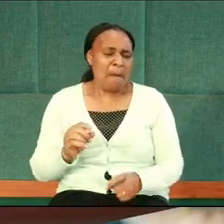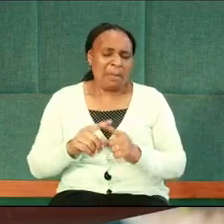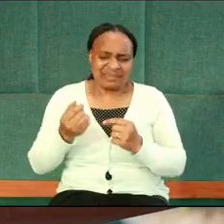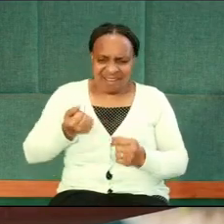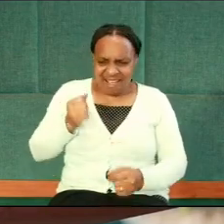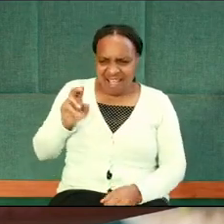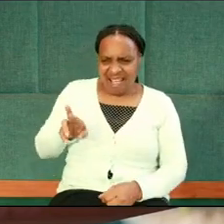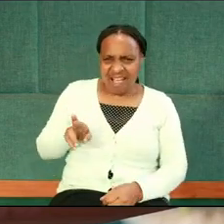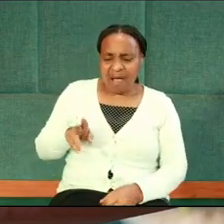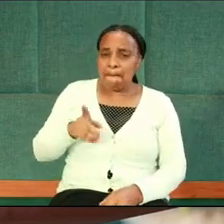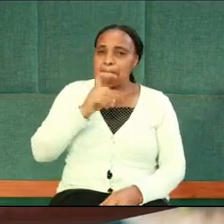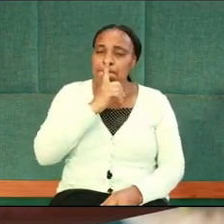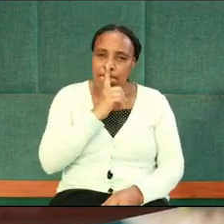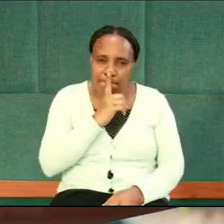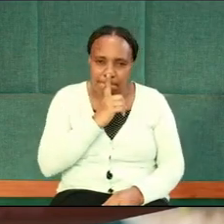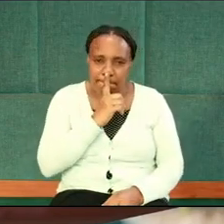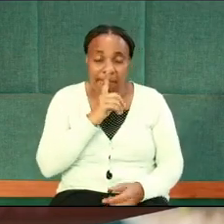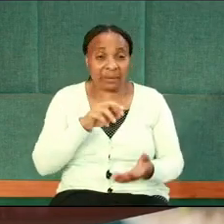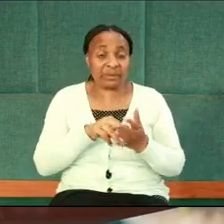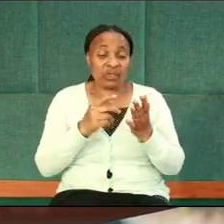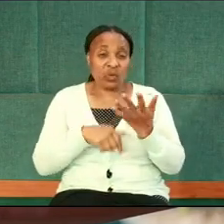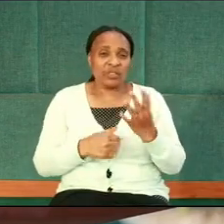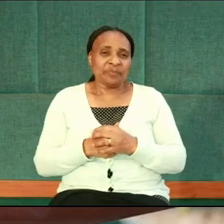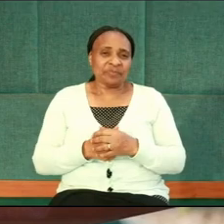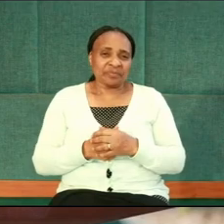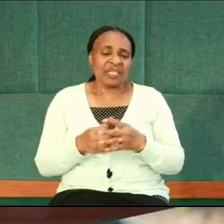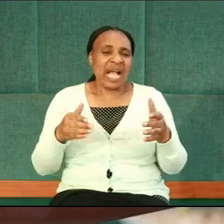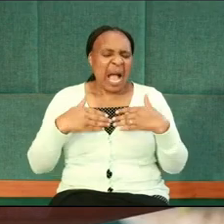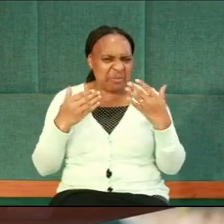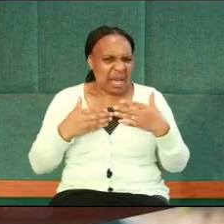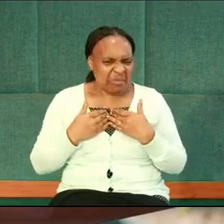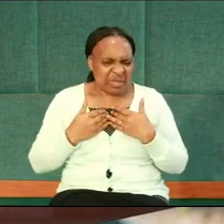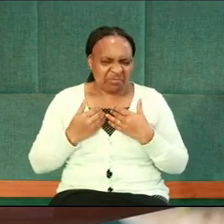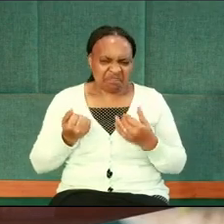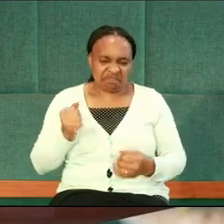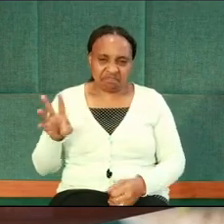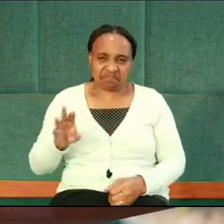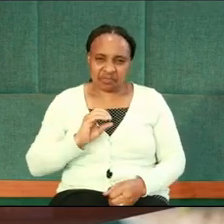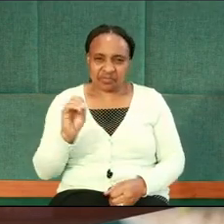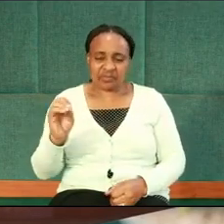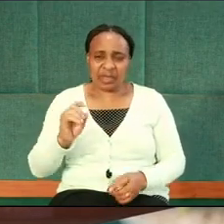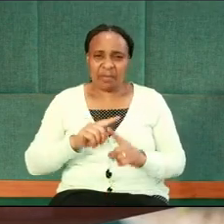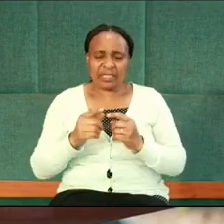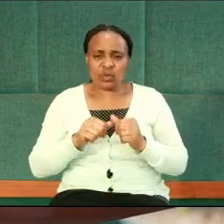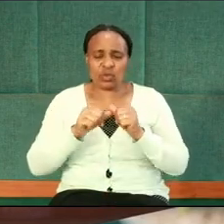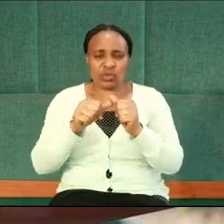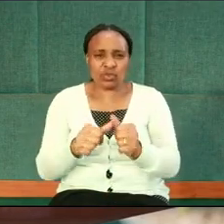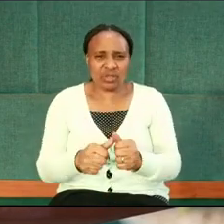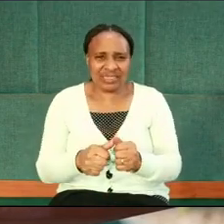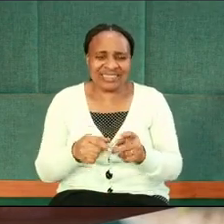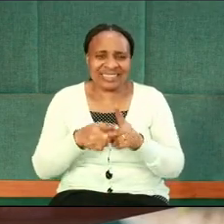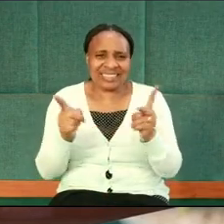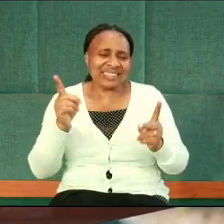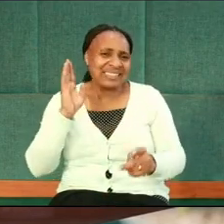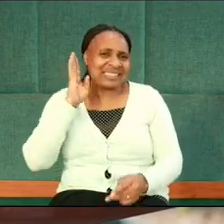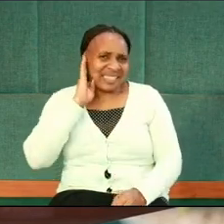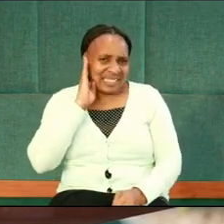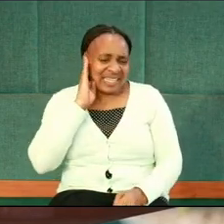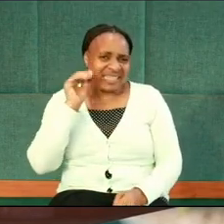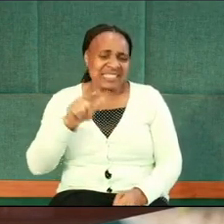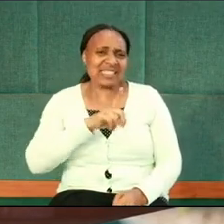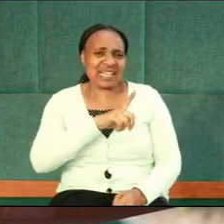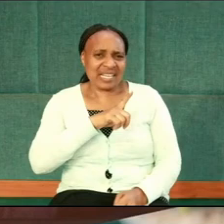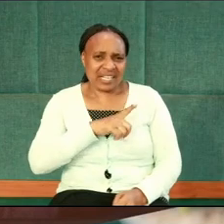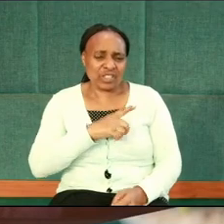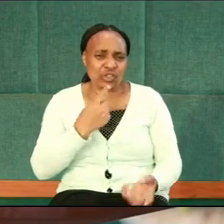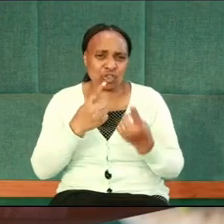to her, she kept quiet, meaning she was not happy with her. And when she went ahead, so she started hearing that lady